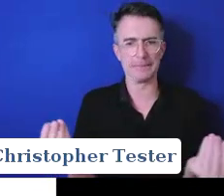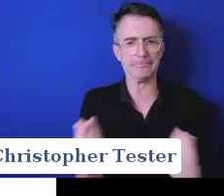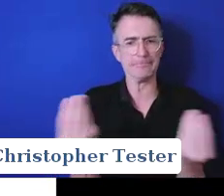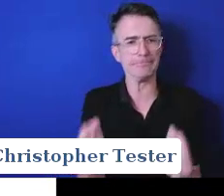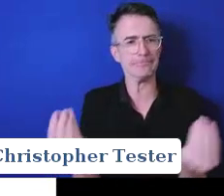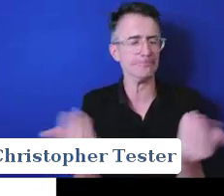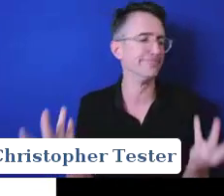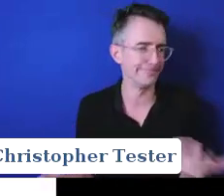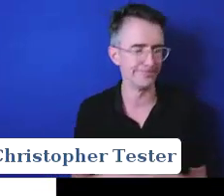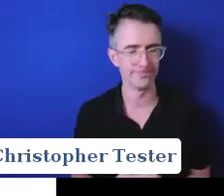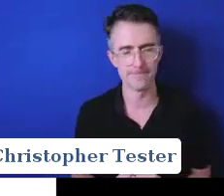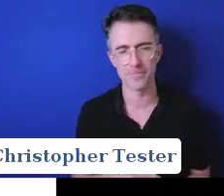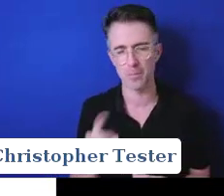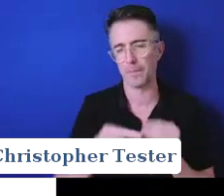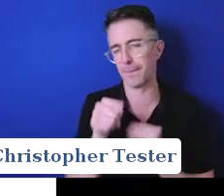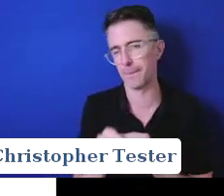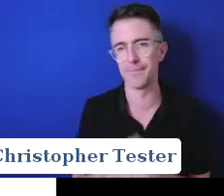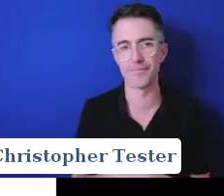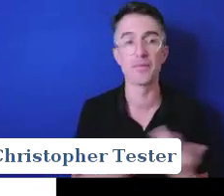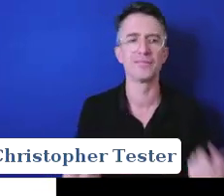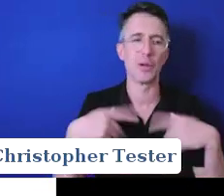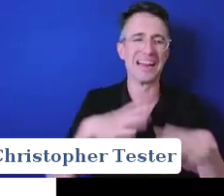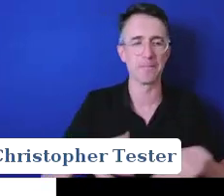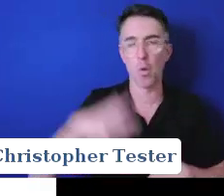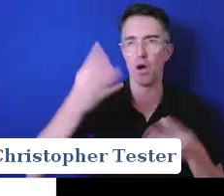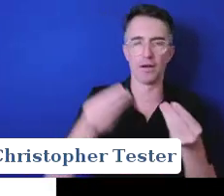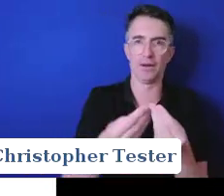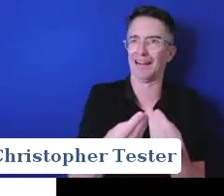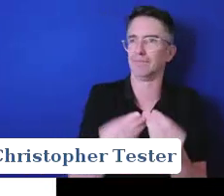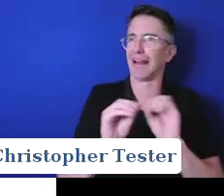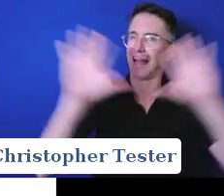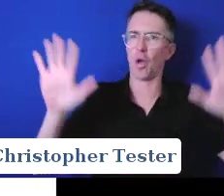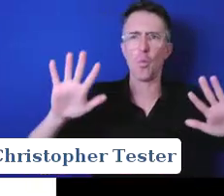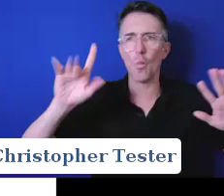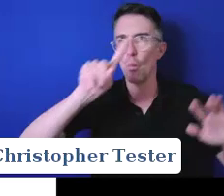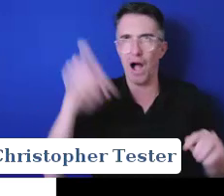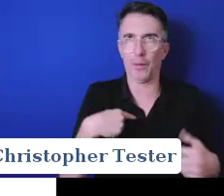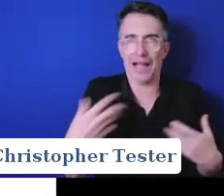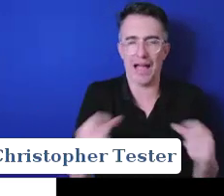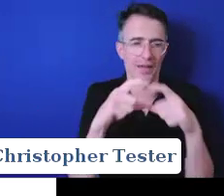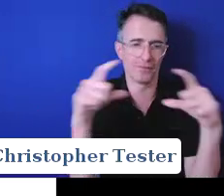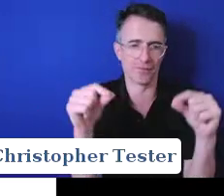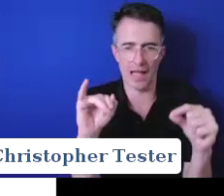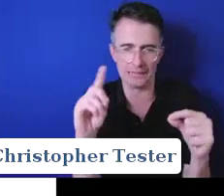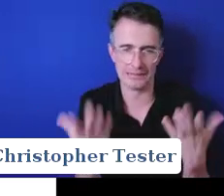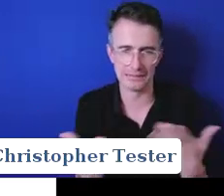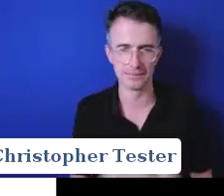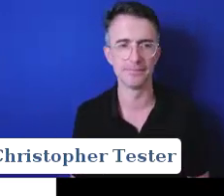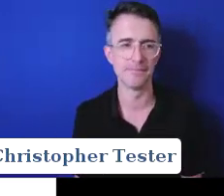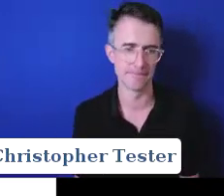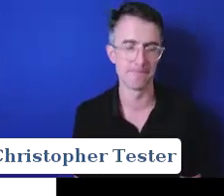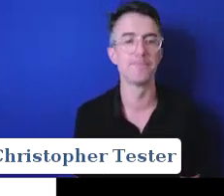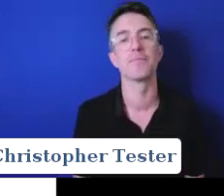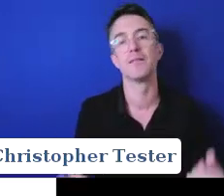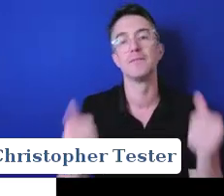In terms of coherence, there are regular meetings at the central level that includes other line ministries other than the